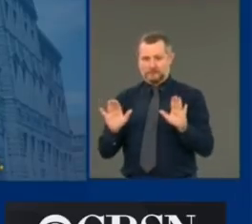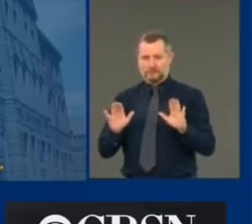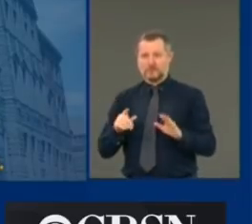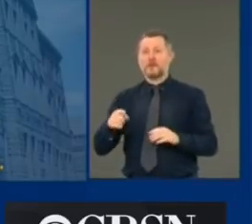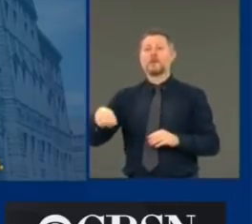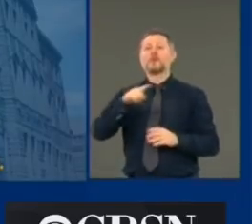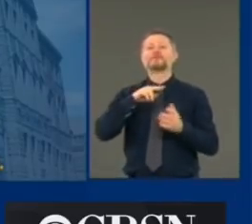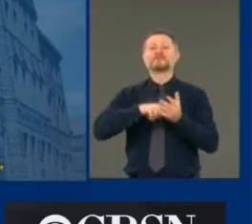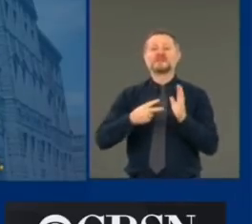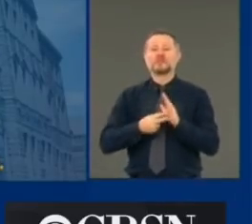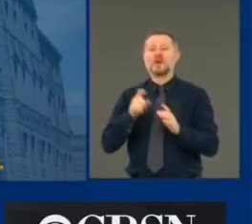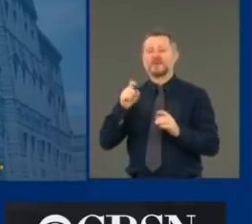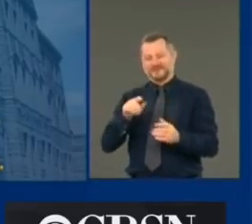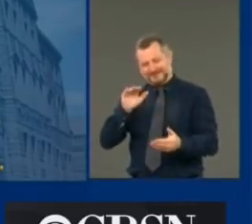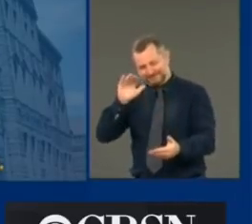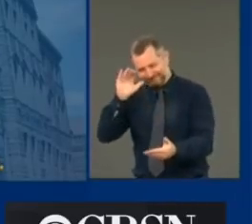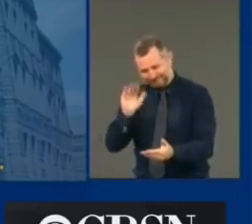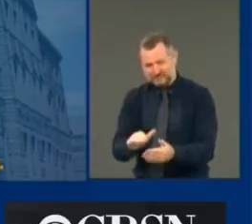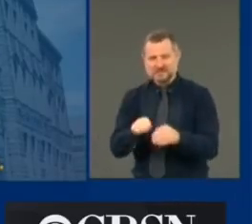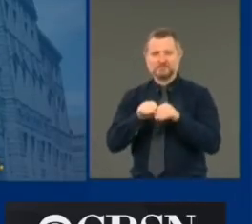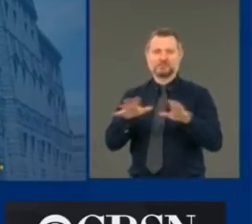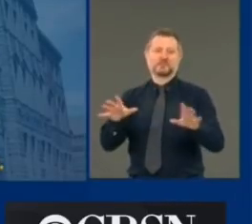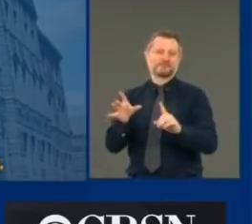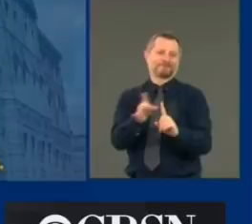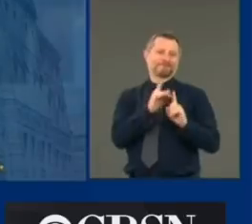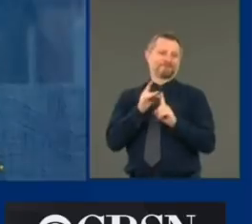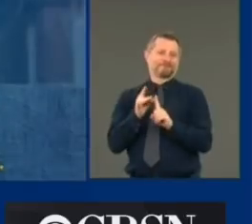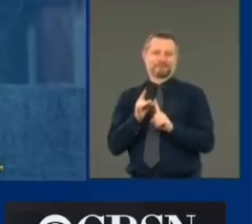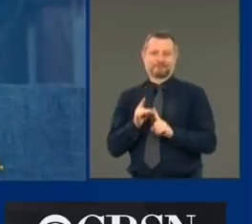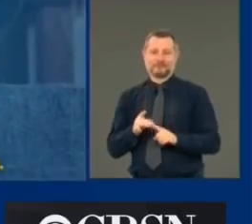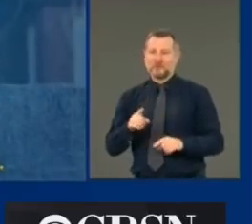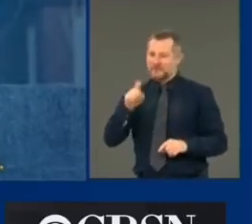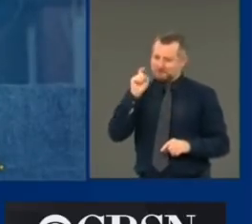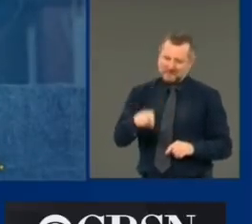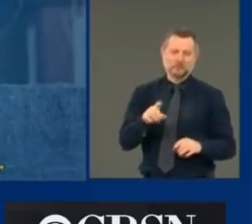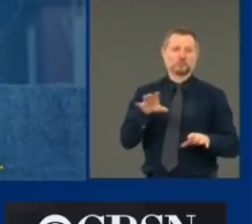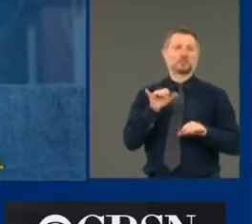controlling the spread of the virus, and you have to continue doing it.